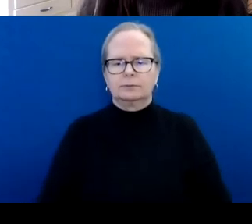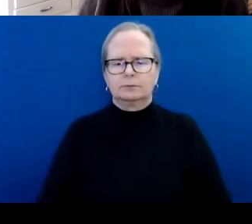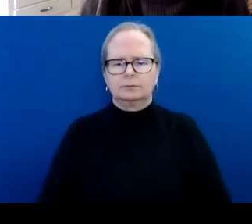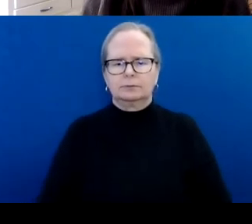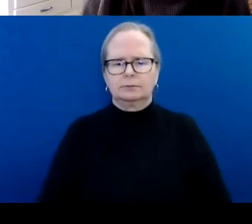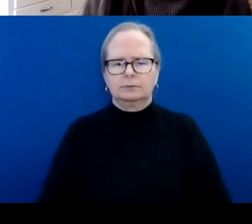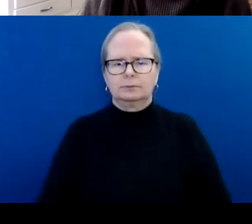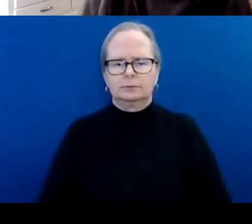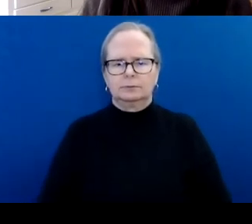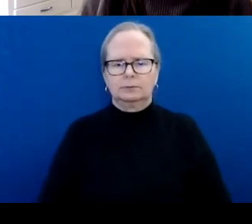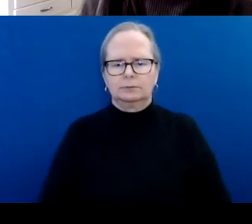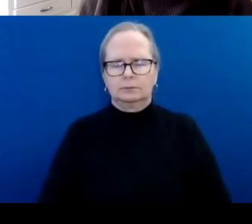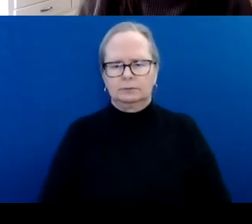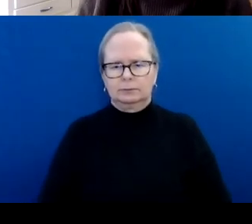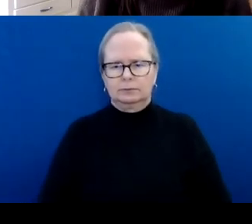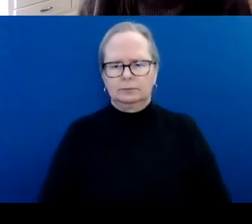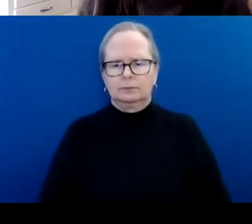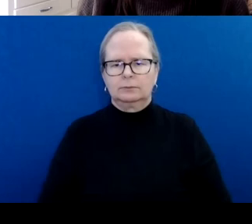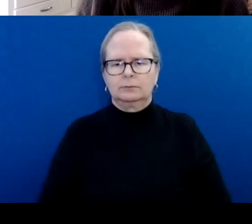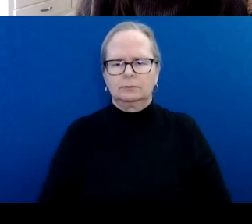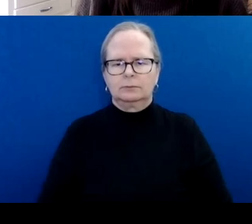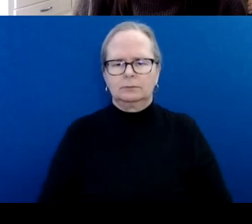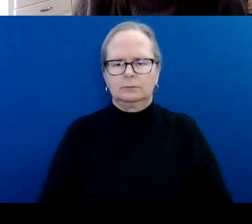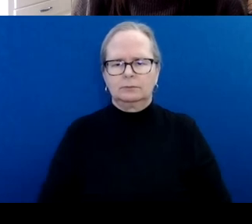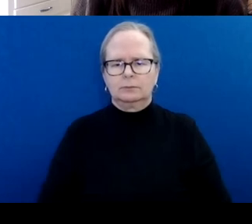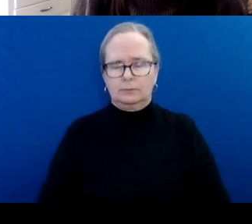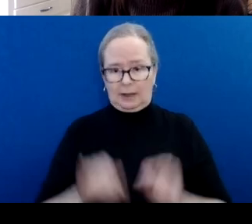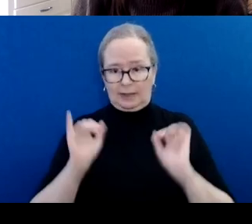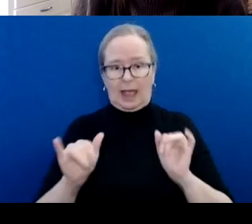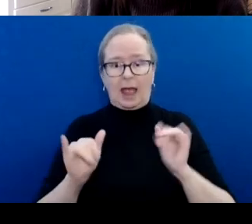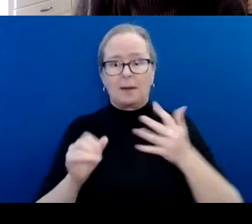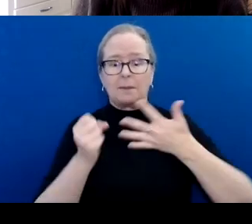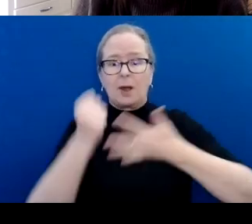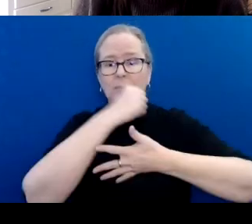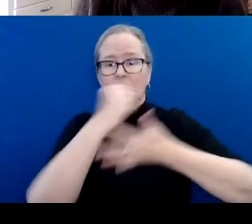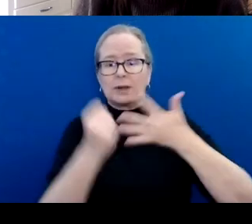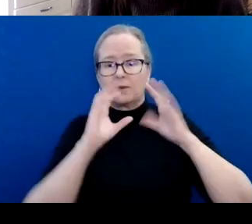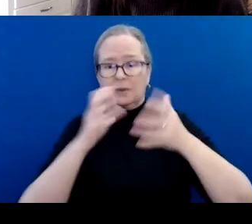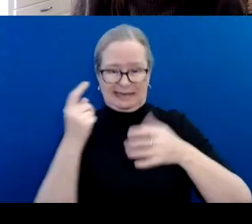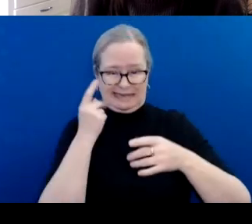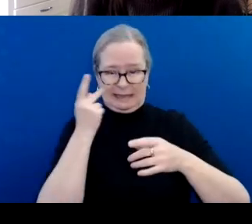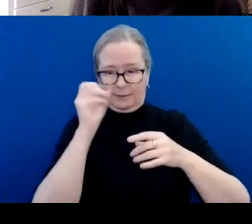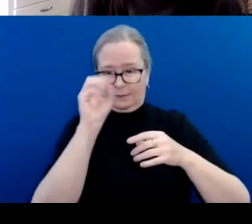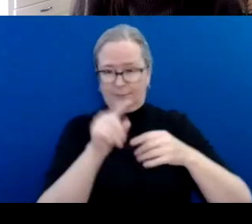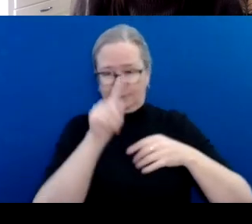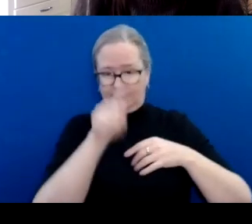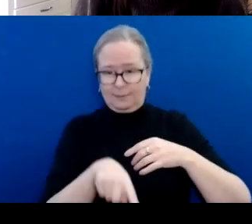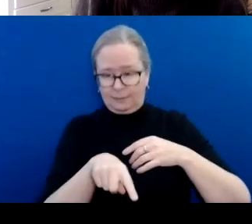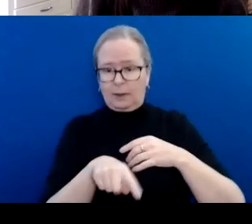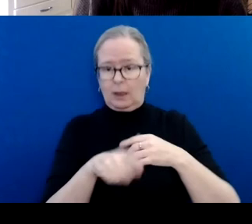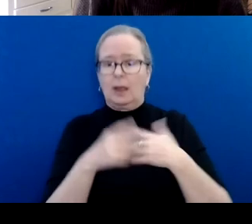The equity priority groups I mentioned that are identified for this program are Indigenous,